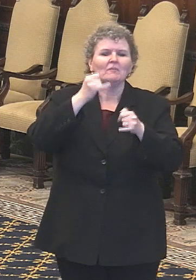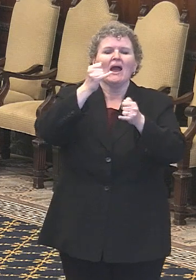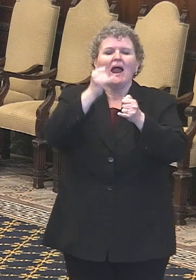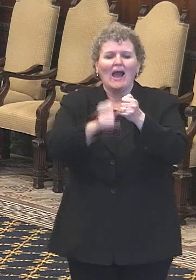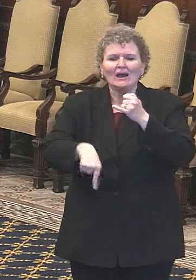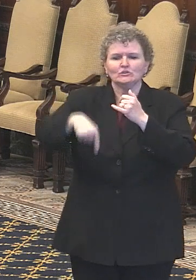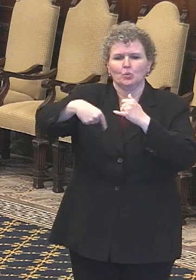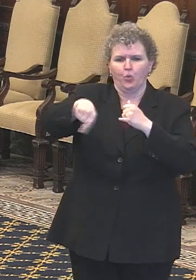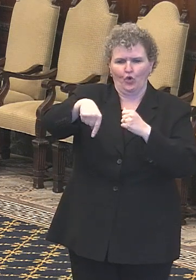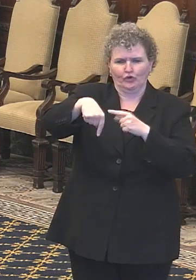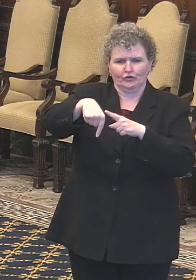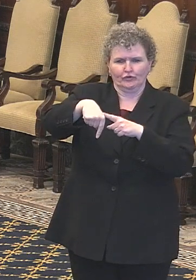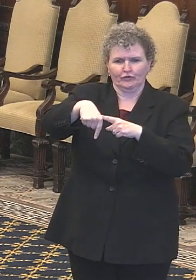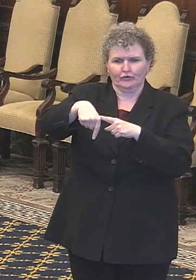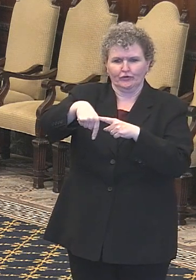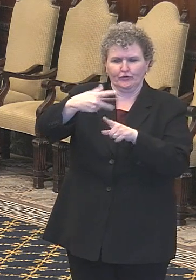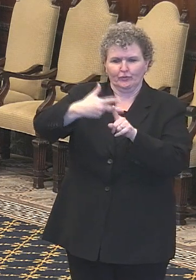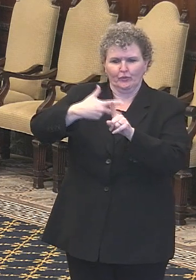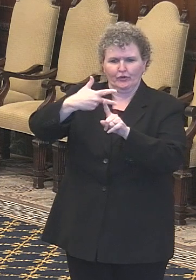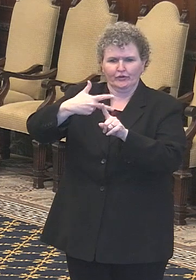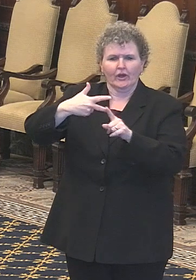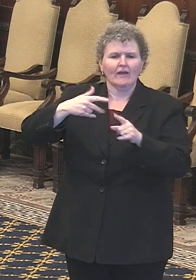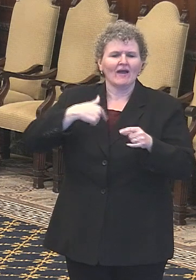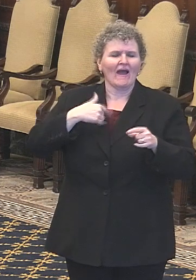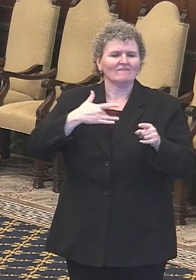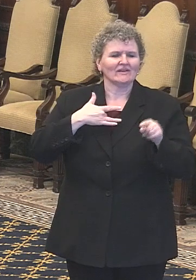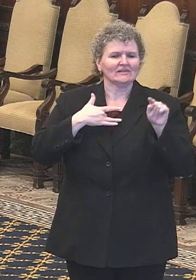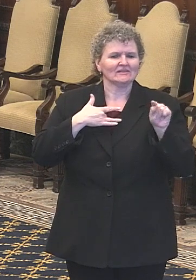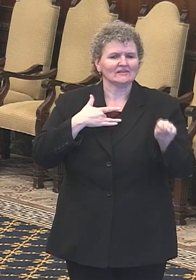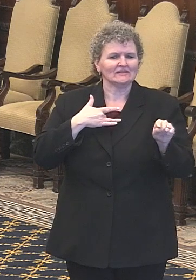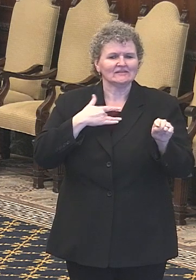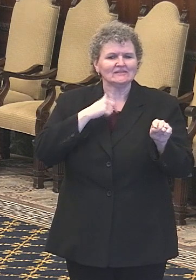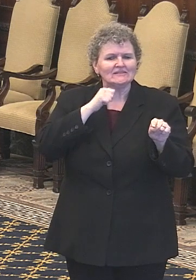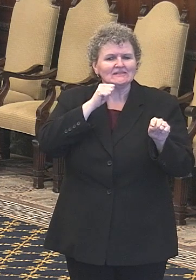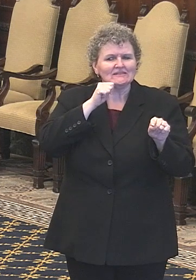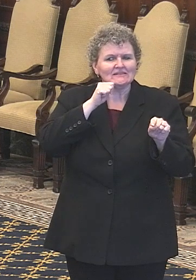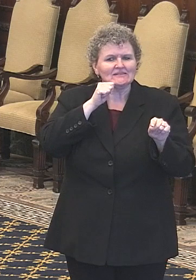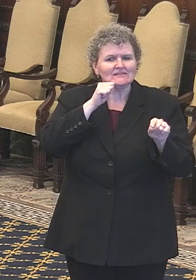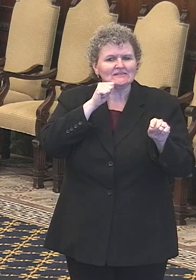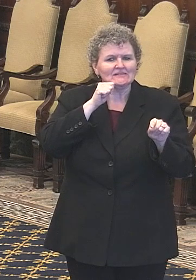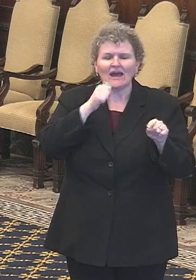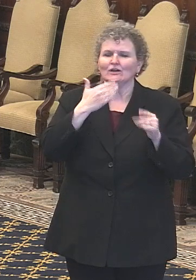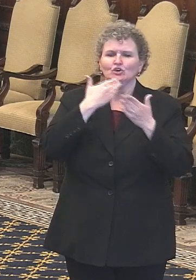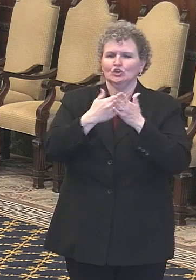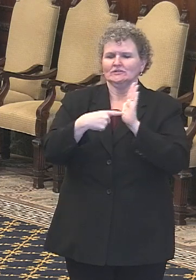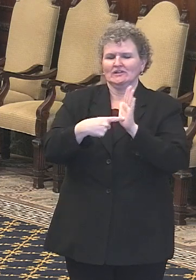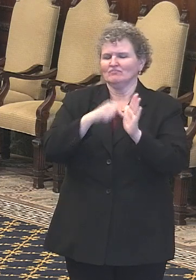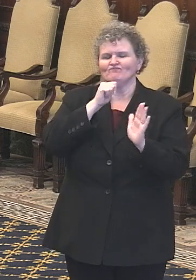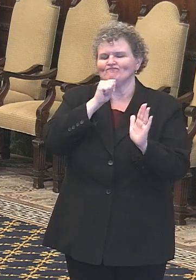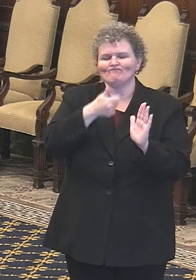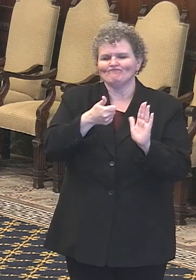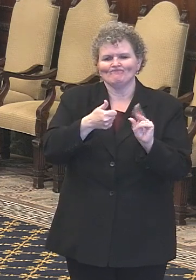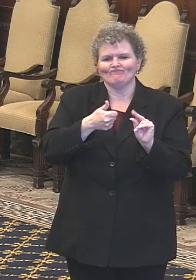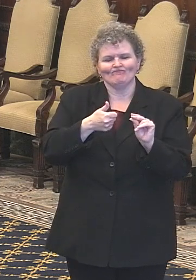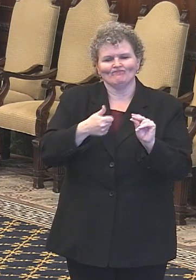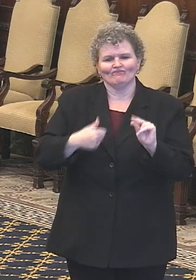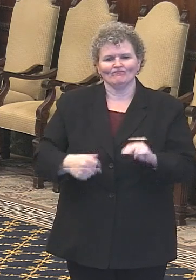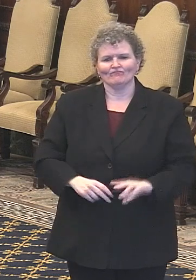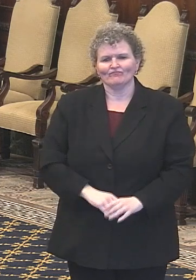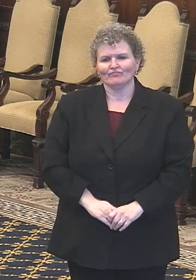He is a physician that worked for a company called Tandon Health in the Philadelphia area before this. Okay. All right. That's